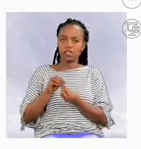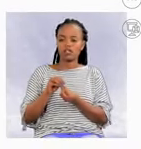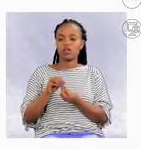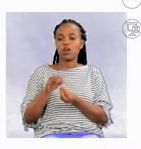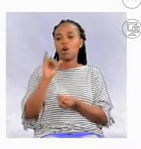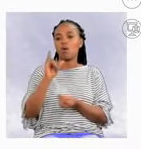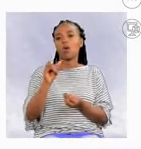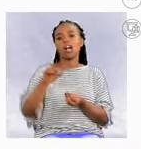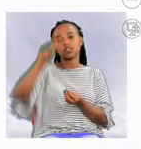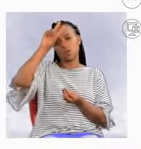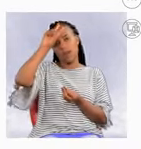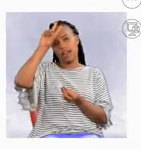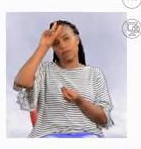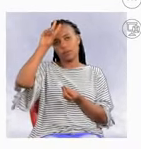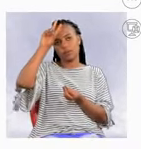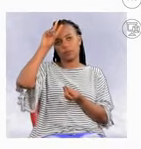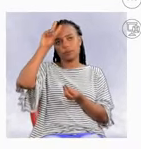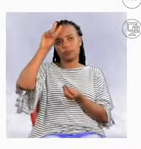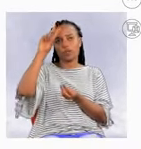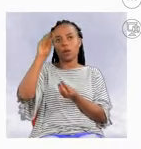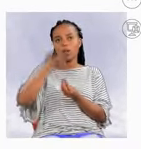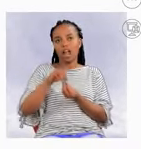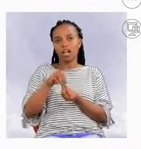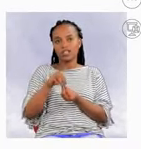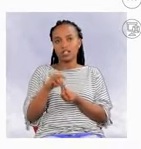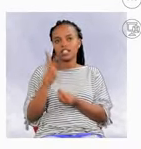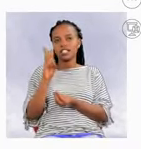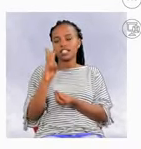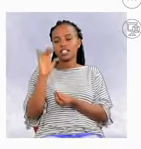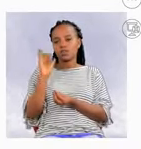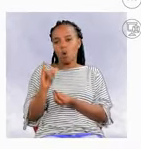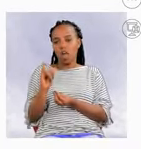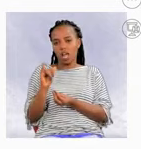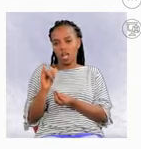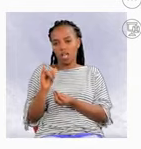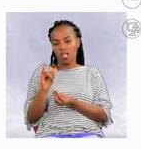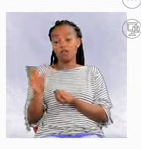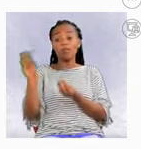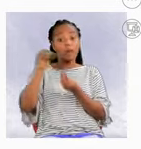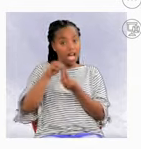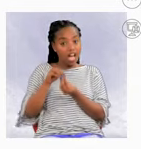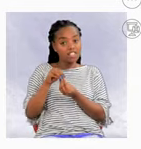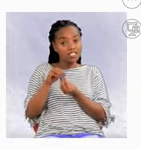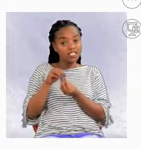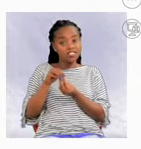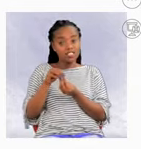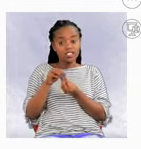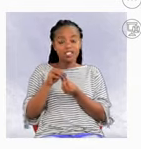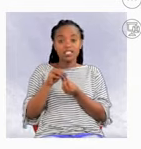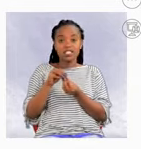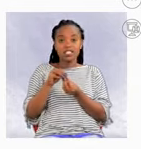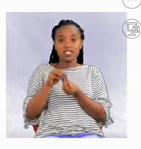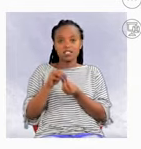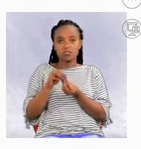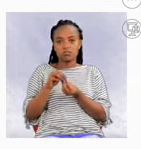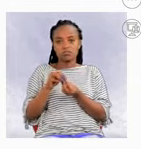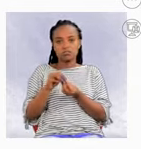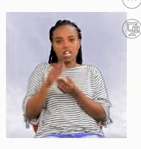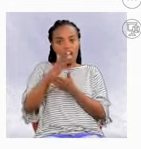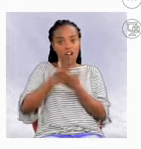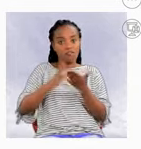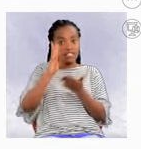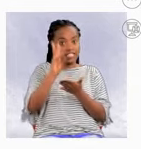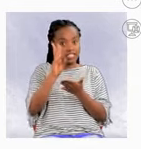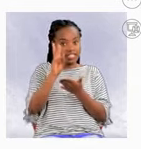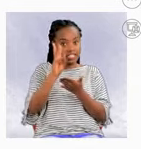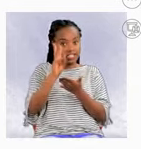y squared plus 6y plus, let's add half of this middle